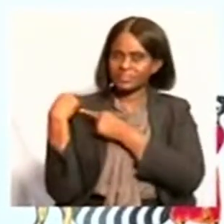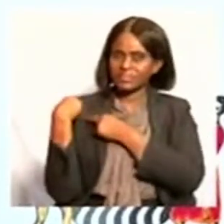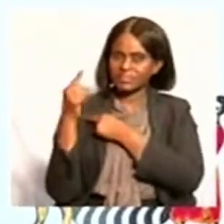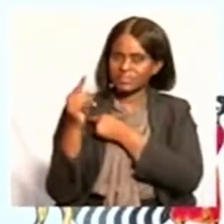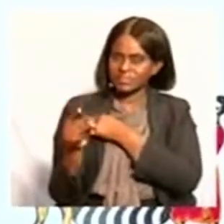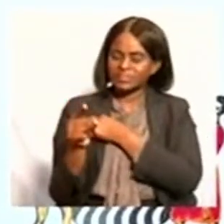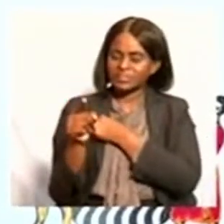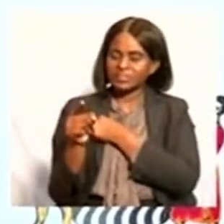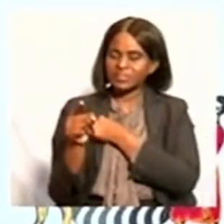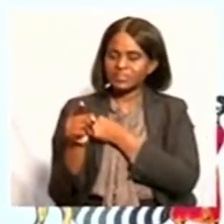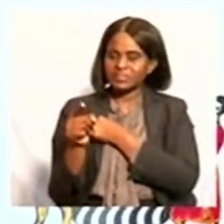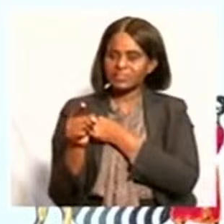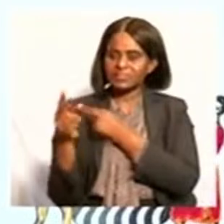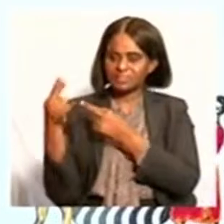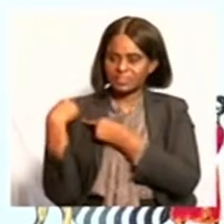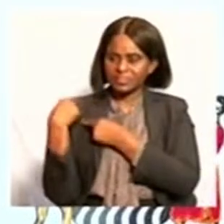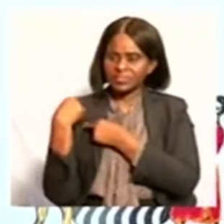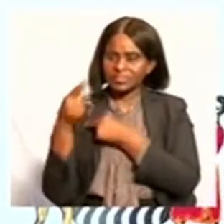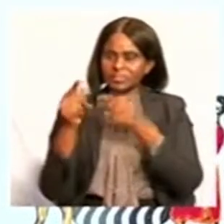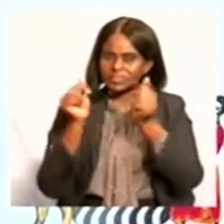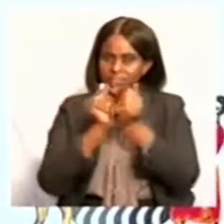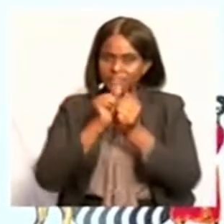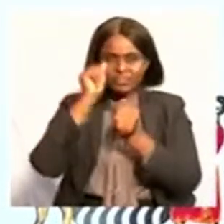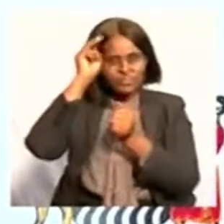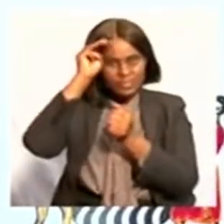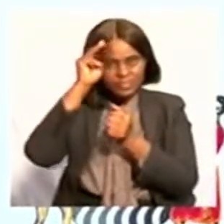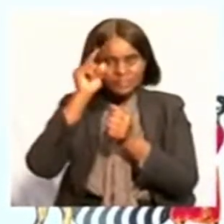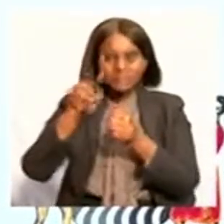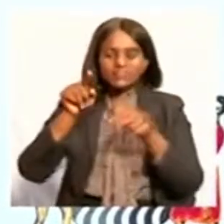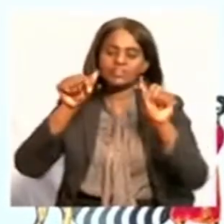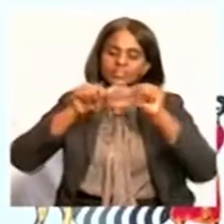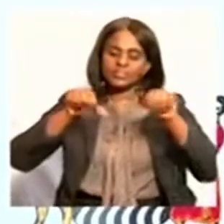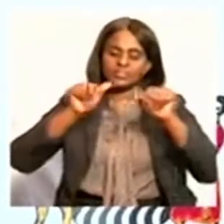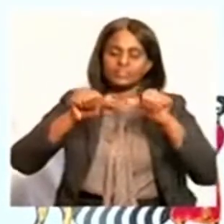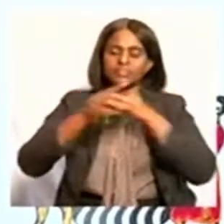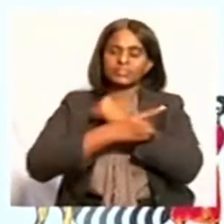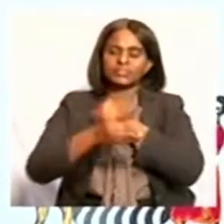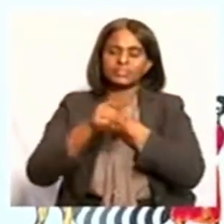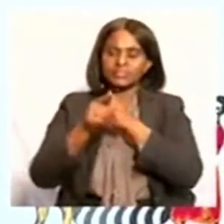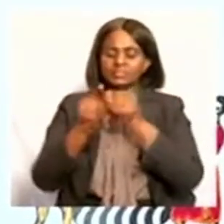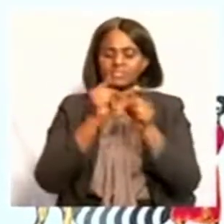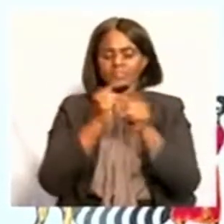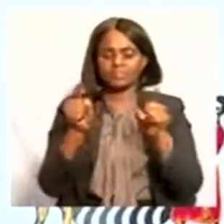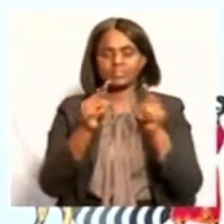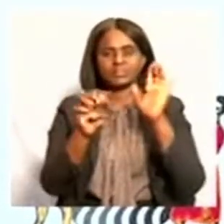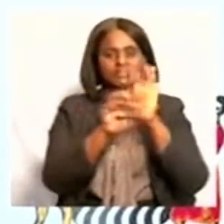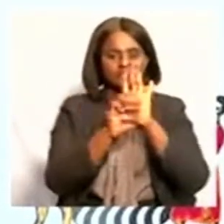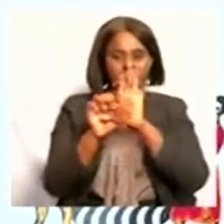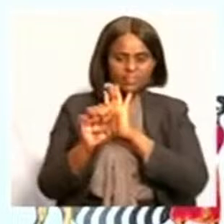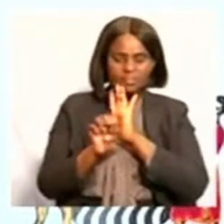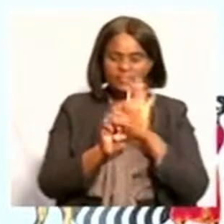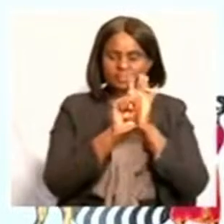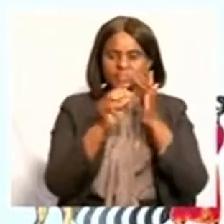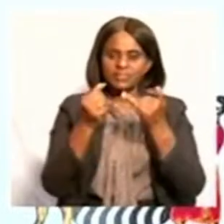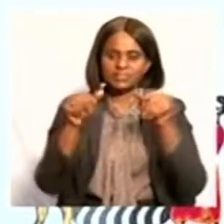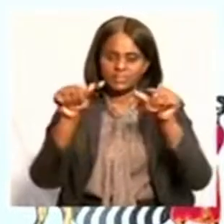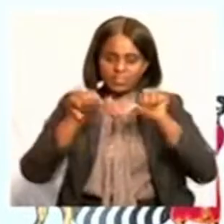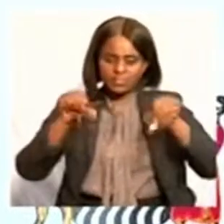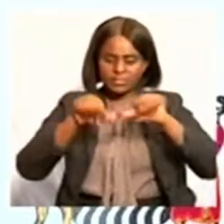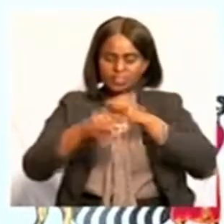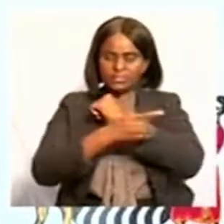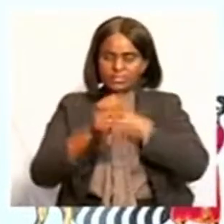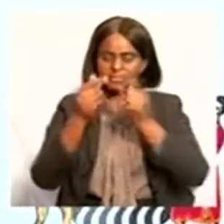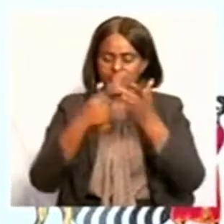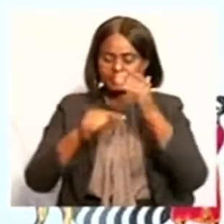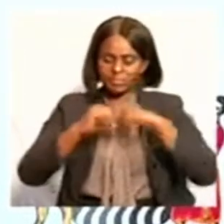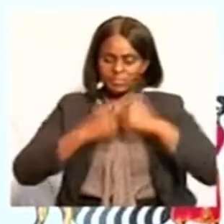responsibility is with the ministerial audit department. So those are just examples of the audit departments